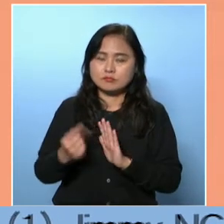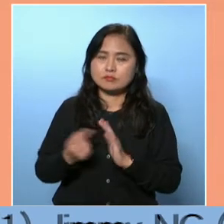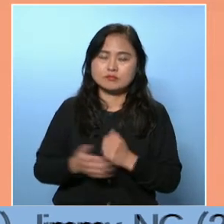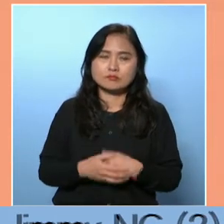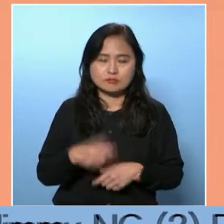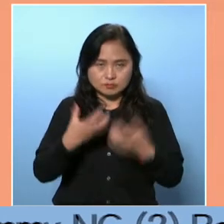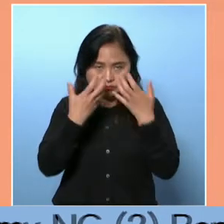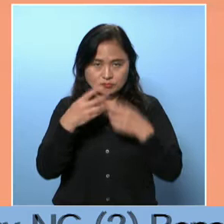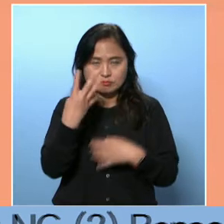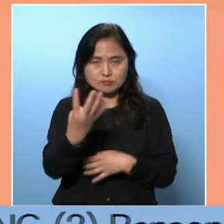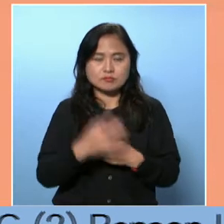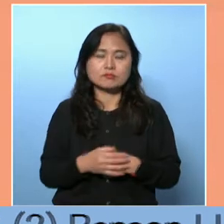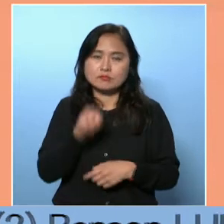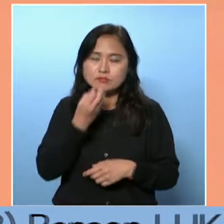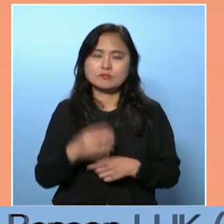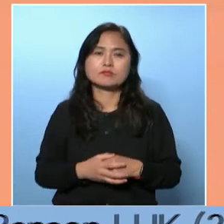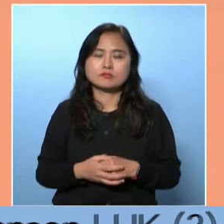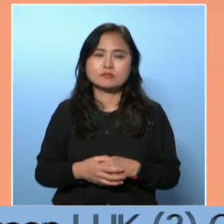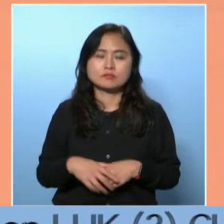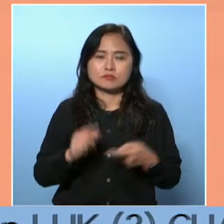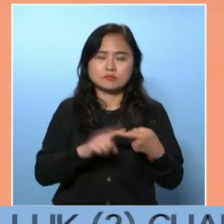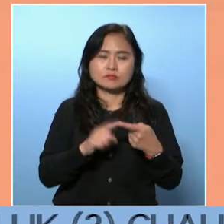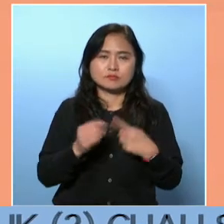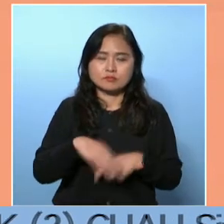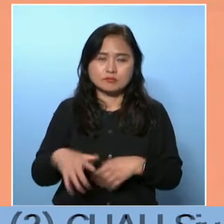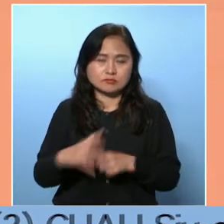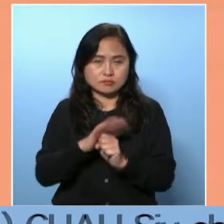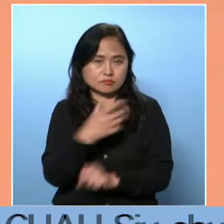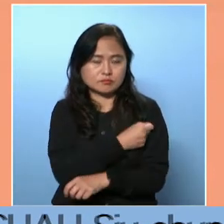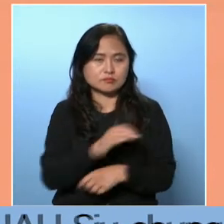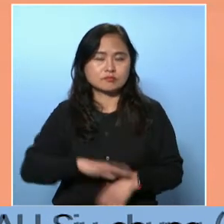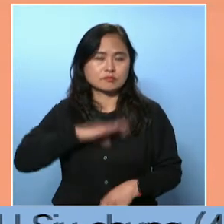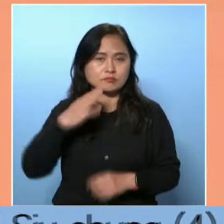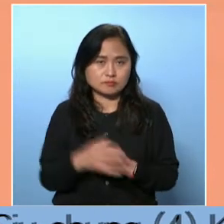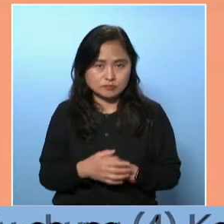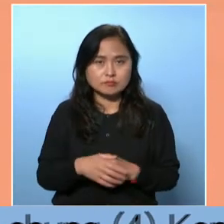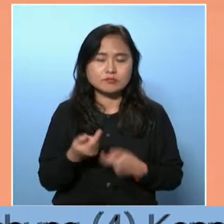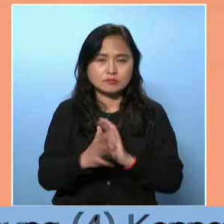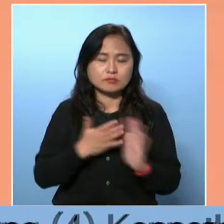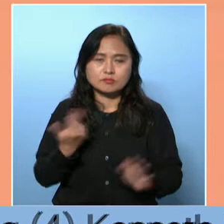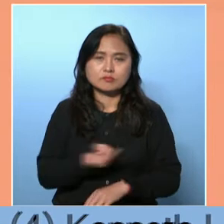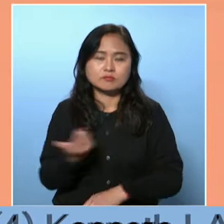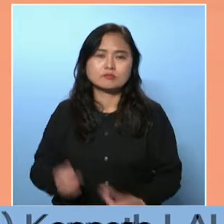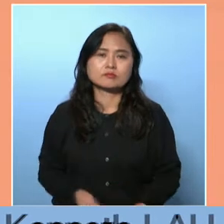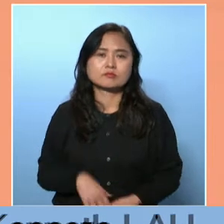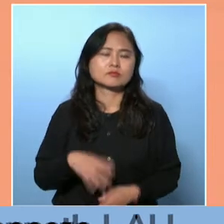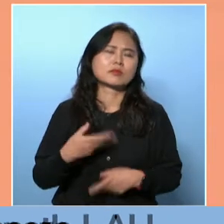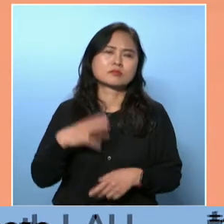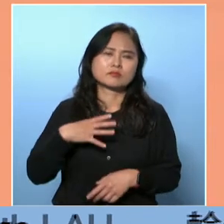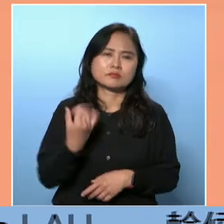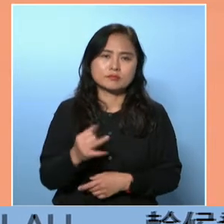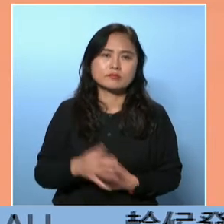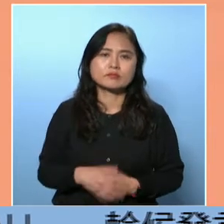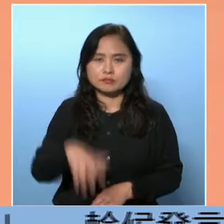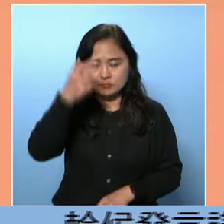measures so that we can have an all-out war against the war. Now, I have a few suggestions. Many vaccination centers,